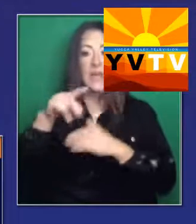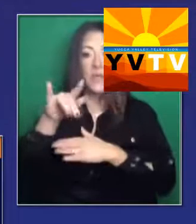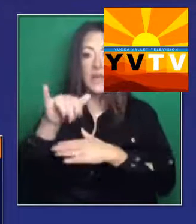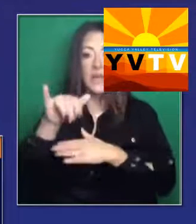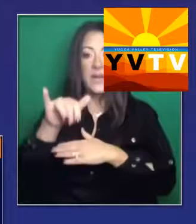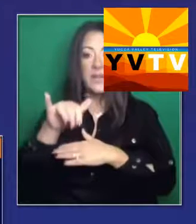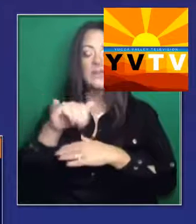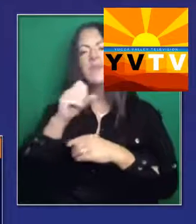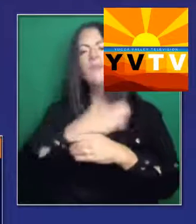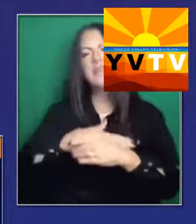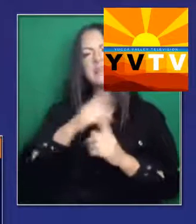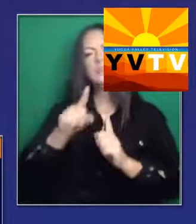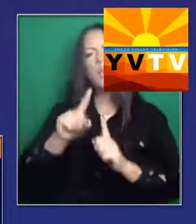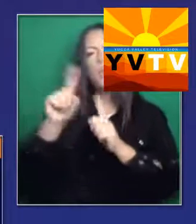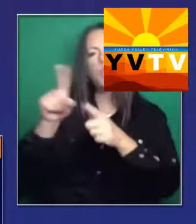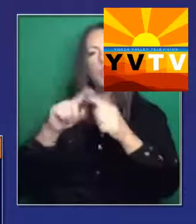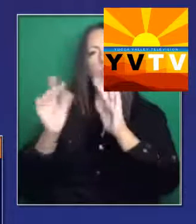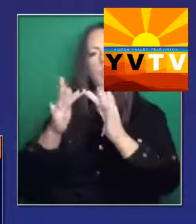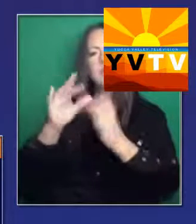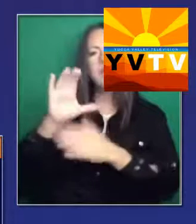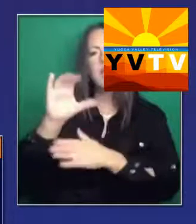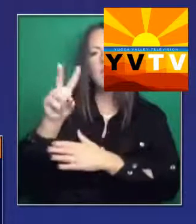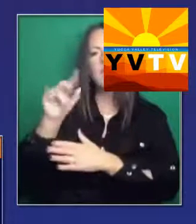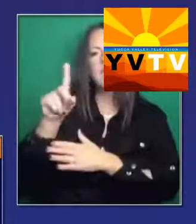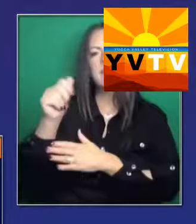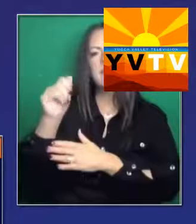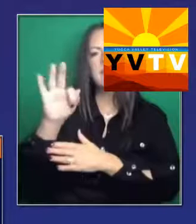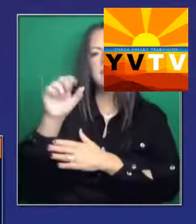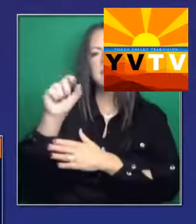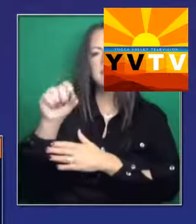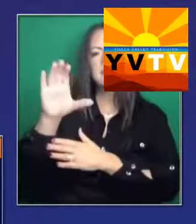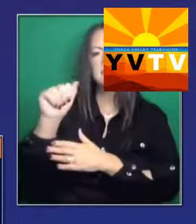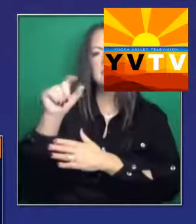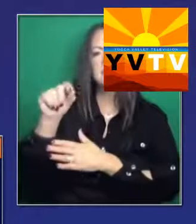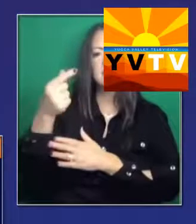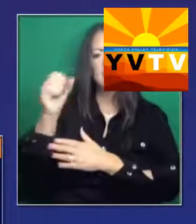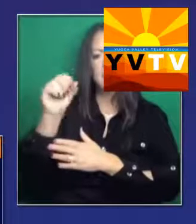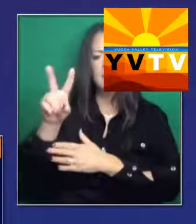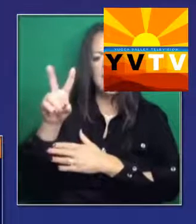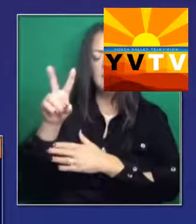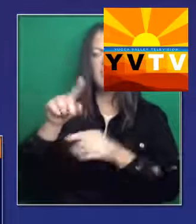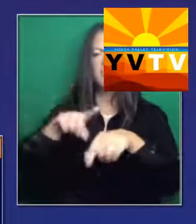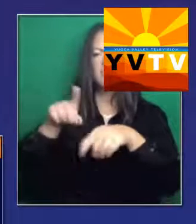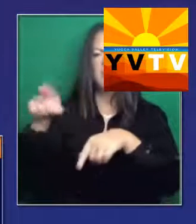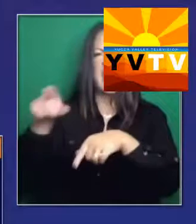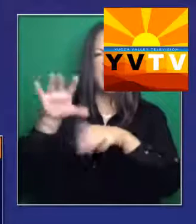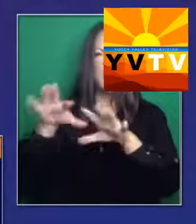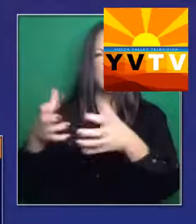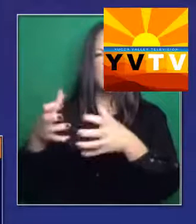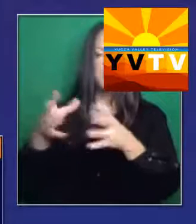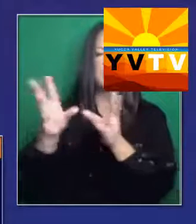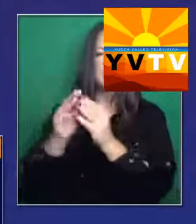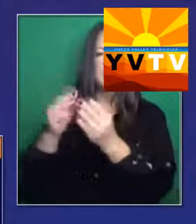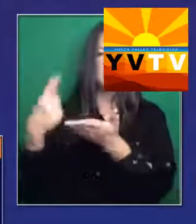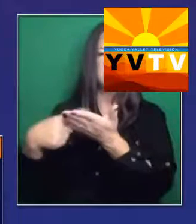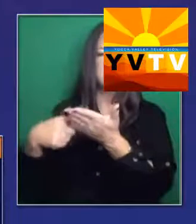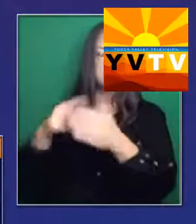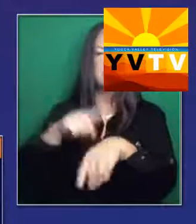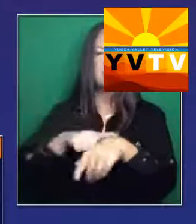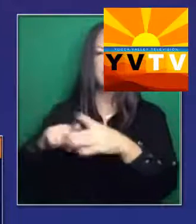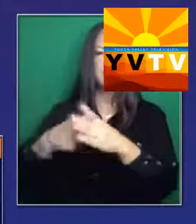presumably 3 hours. We'll see on the 6th, this Wednesday. And they will also begin to socialize and roll out a little bit